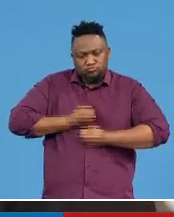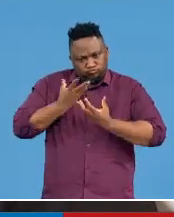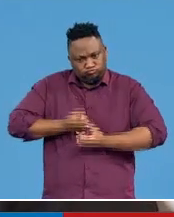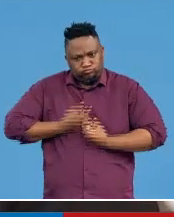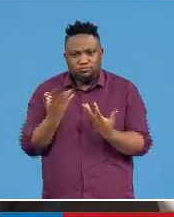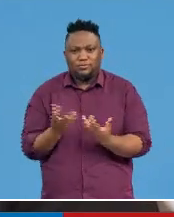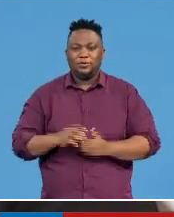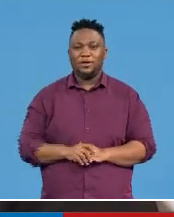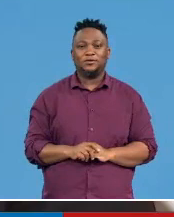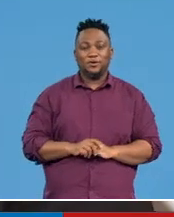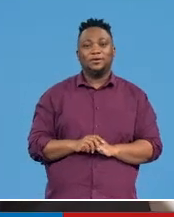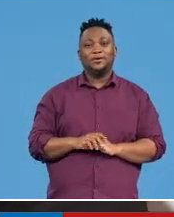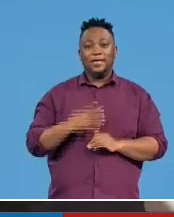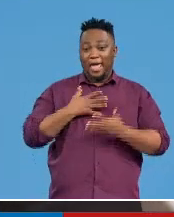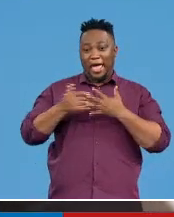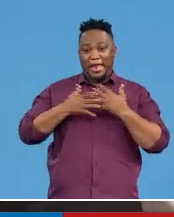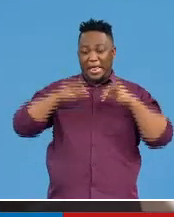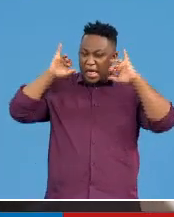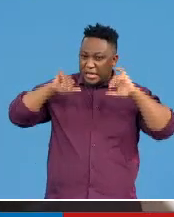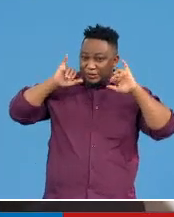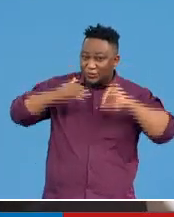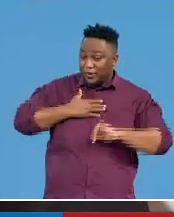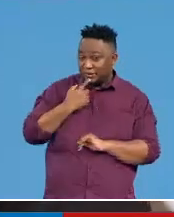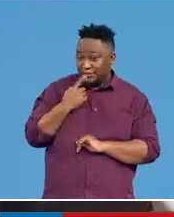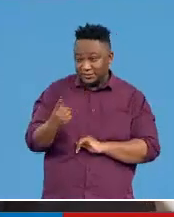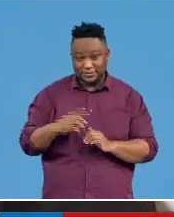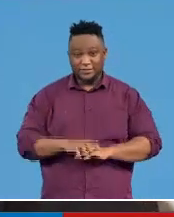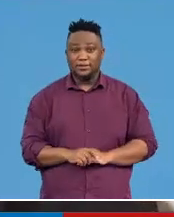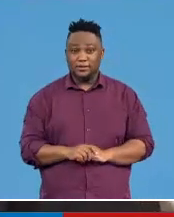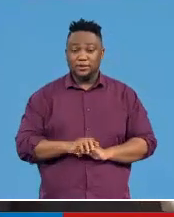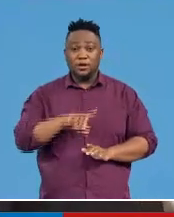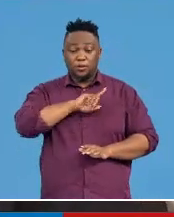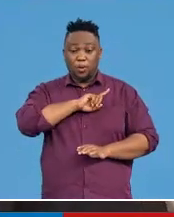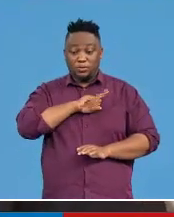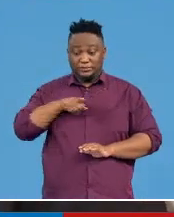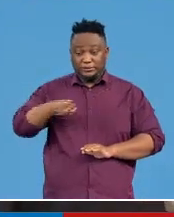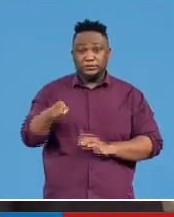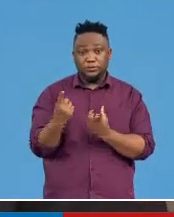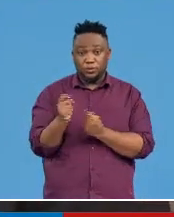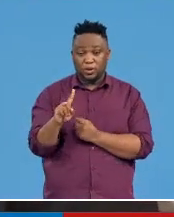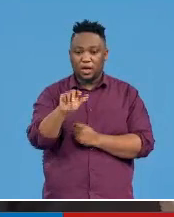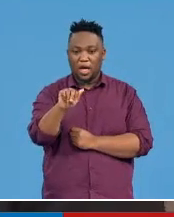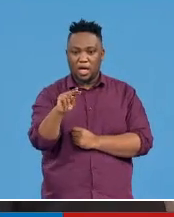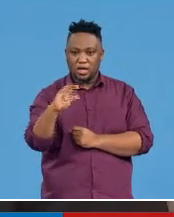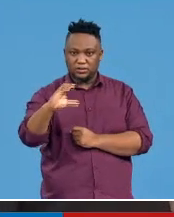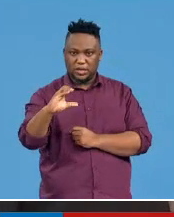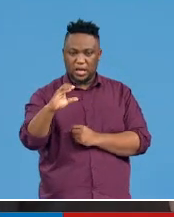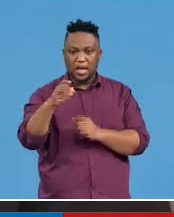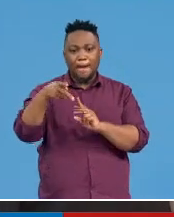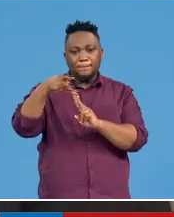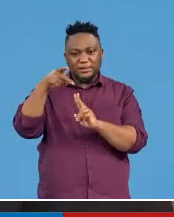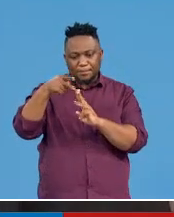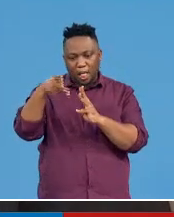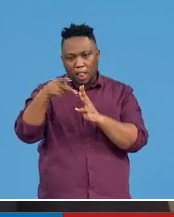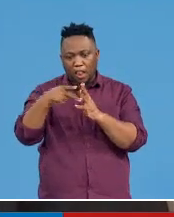issue. She was always principled, guided by the ANC principles on how